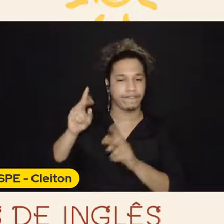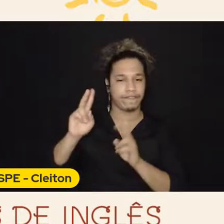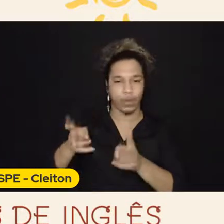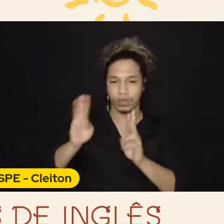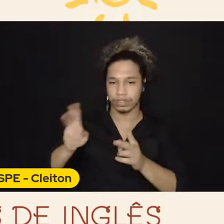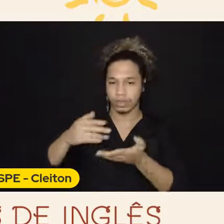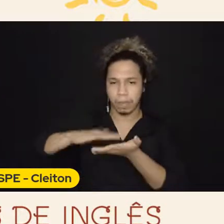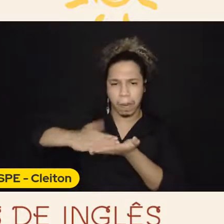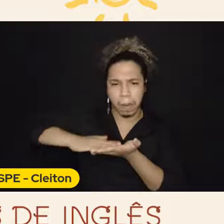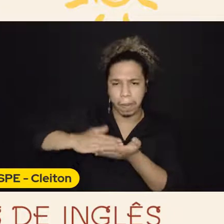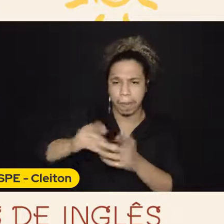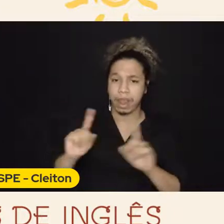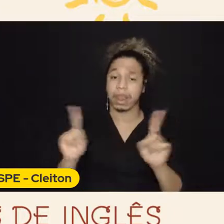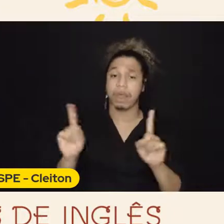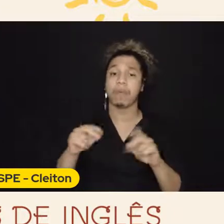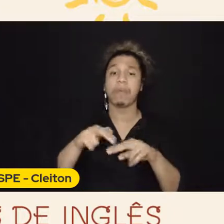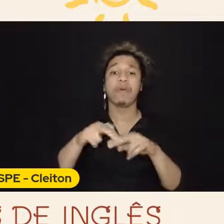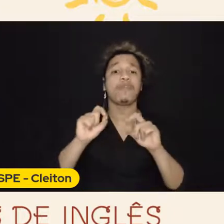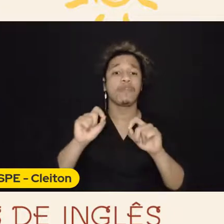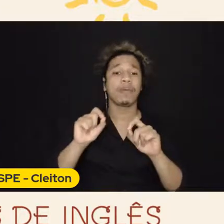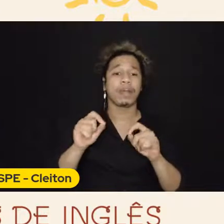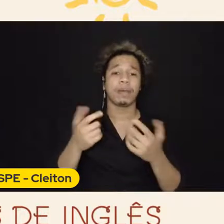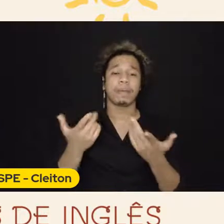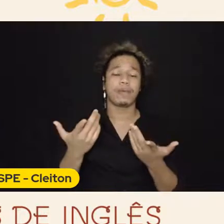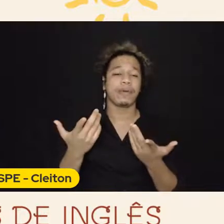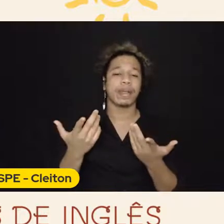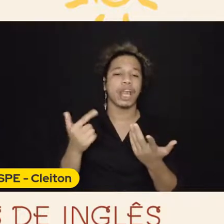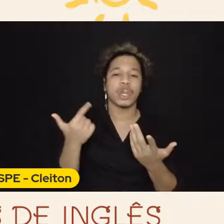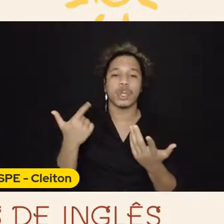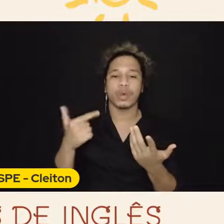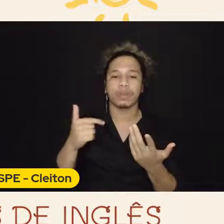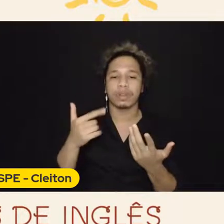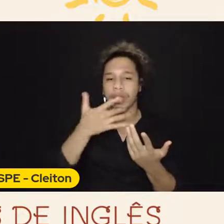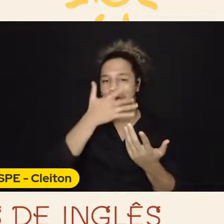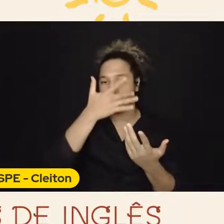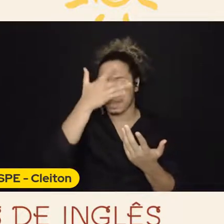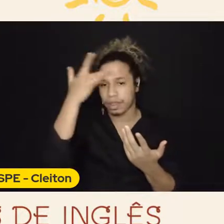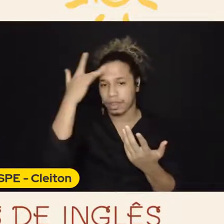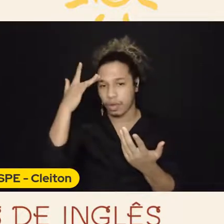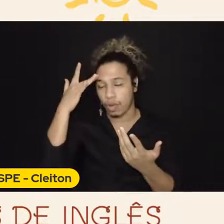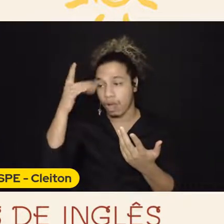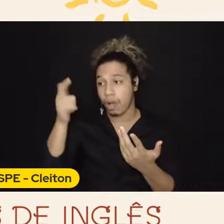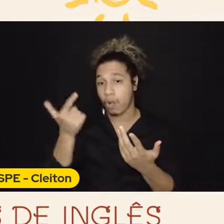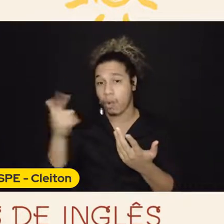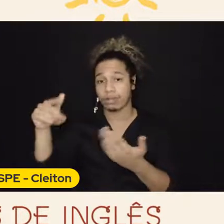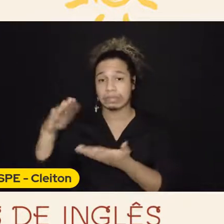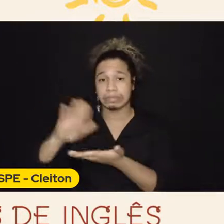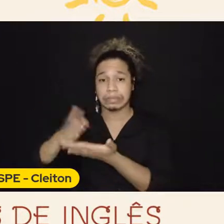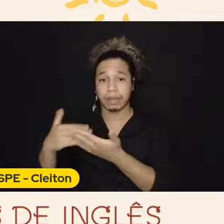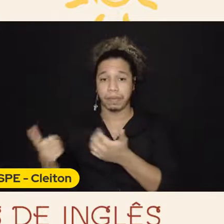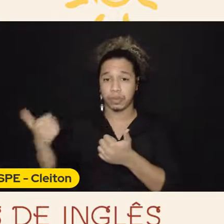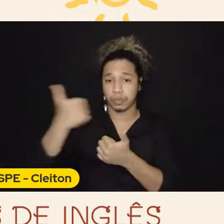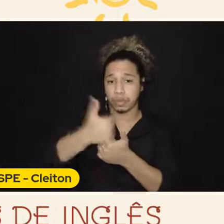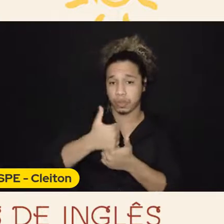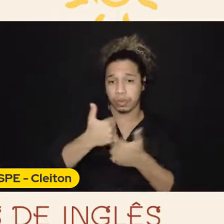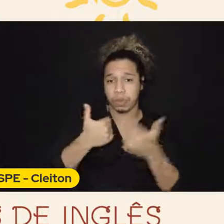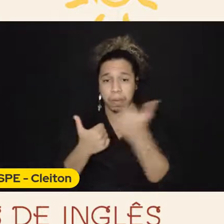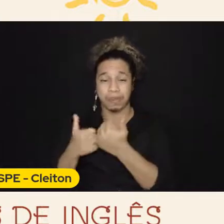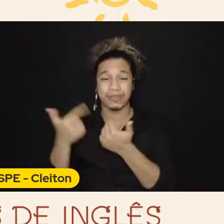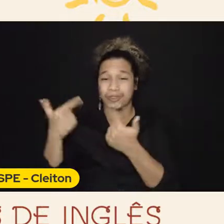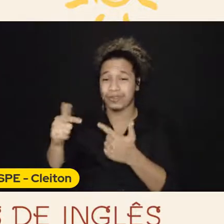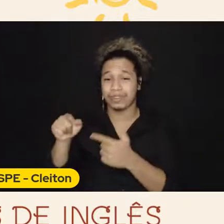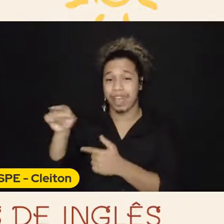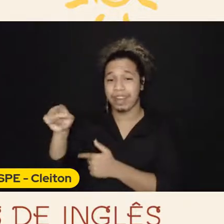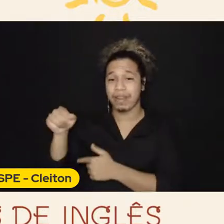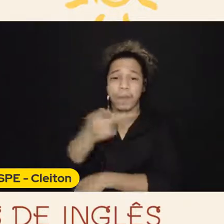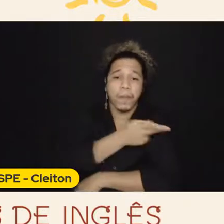anymore because he's not going to have a substitute. Unfortunately, Pollyanna, she's not fine